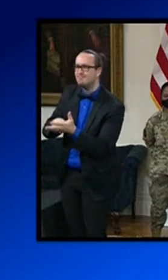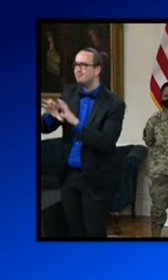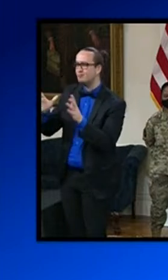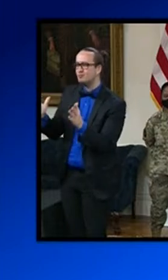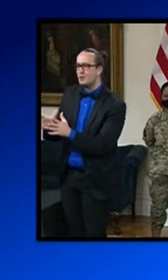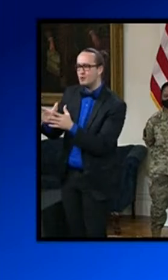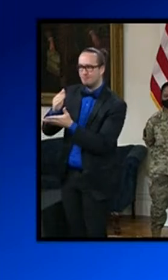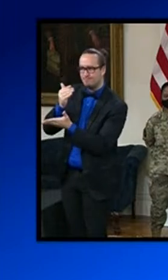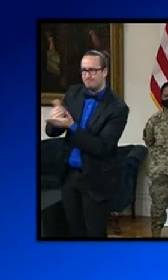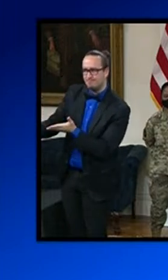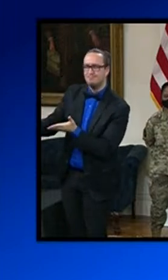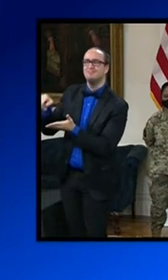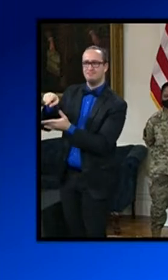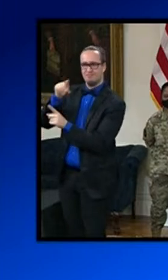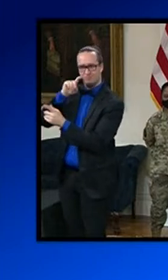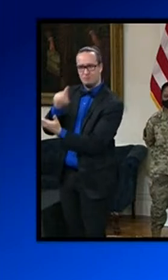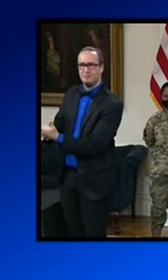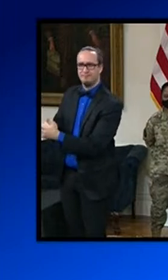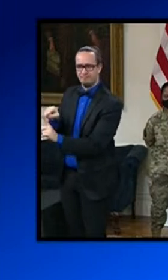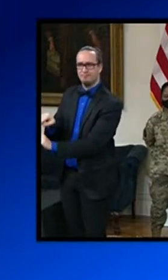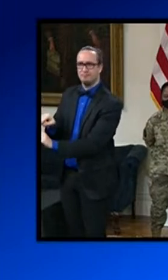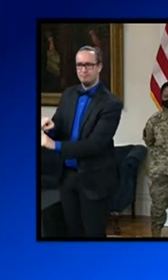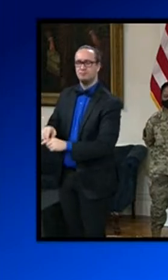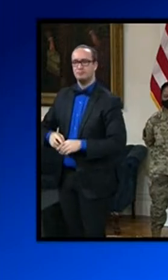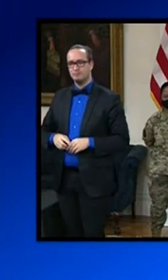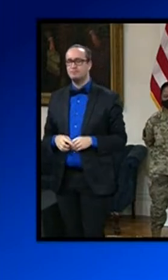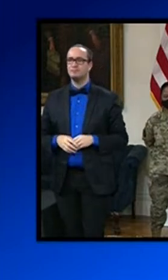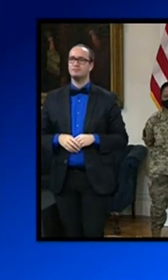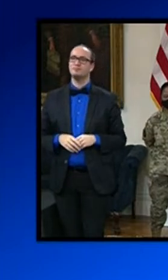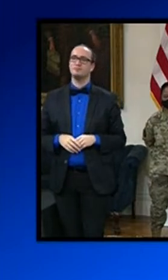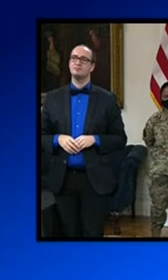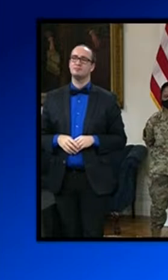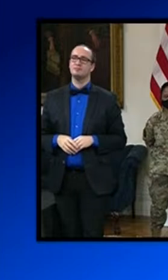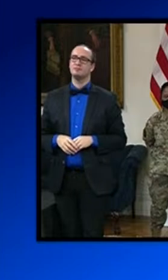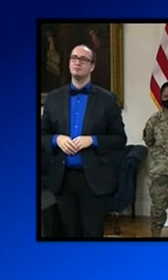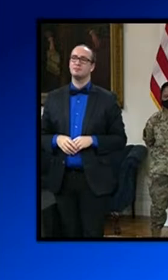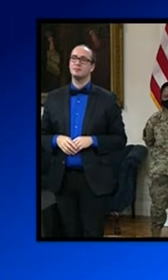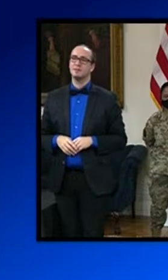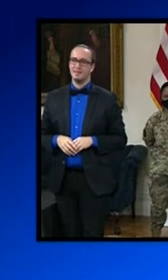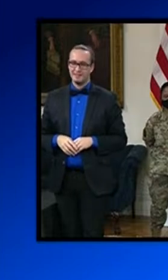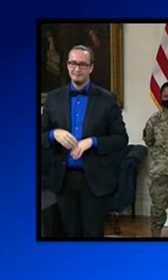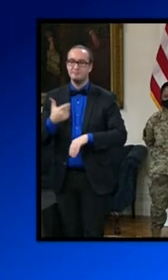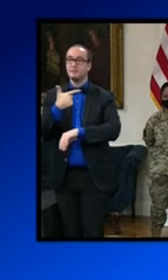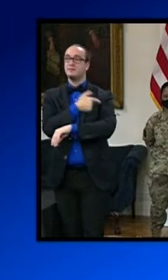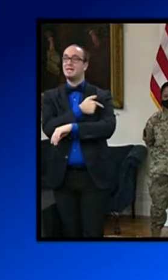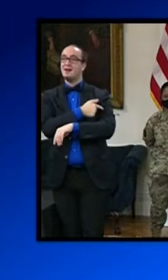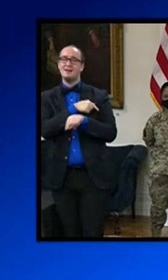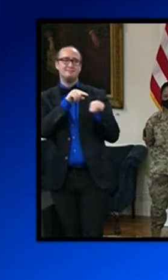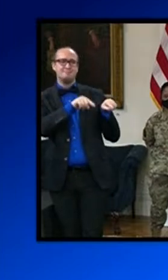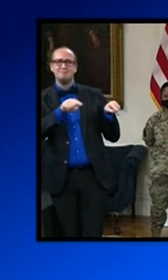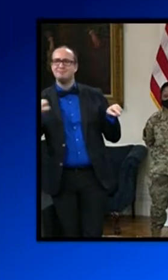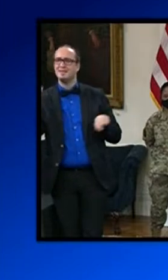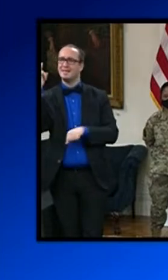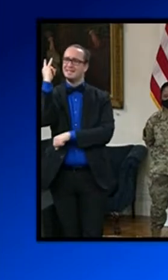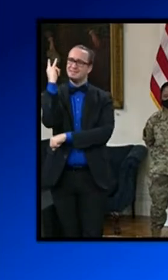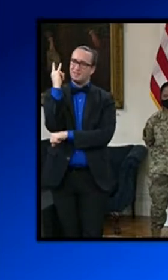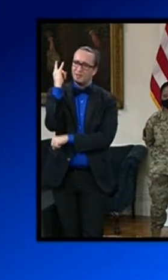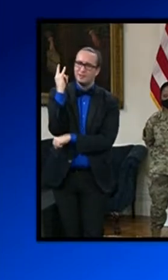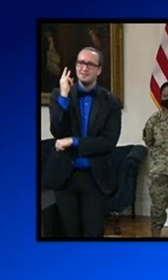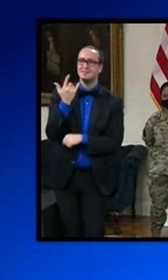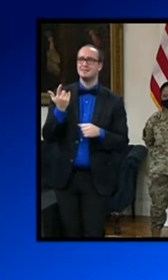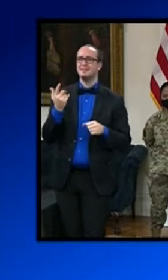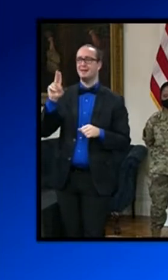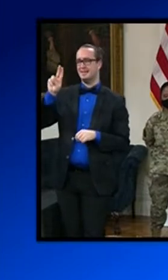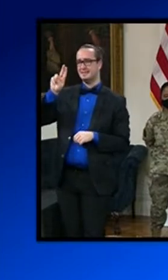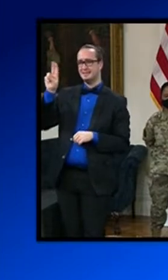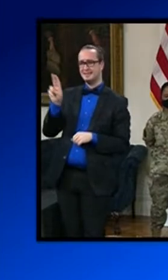aside specifically for reaching vulnerable populations. For example, Walmart is holding closed clinics for residents from